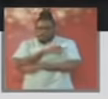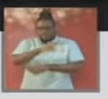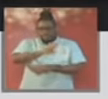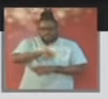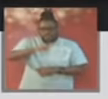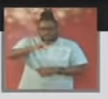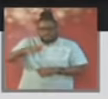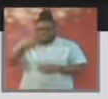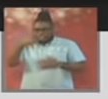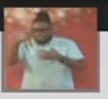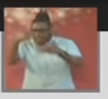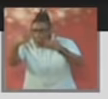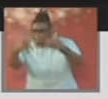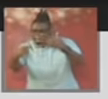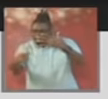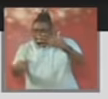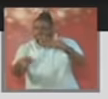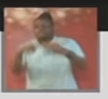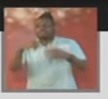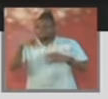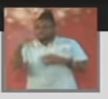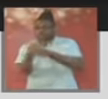are used to